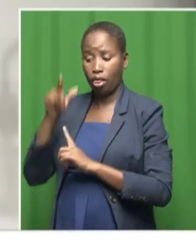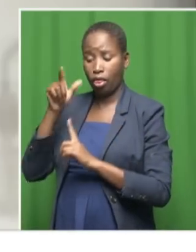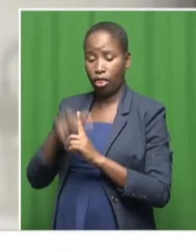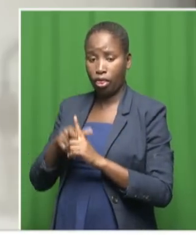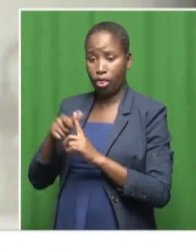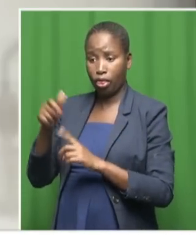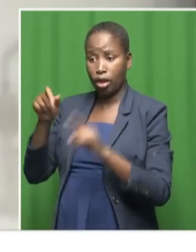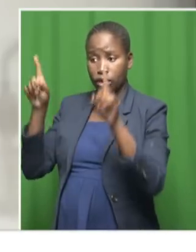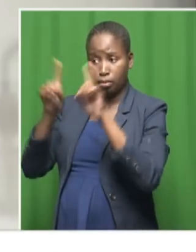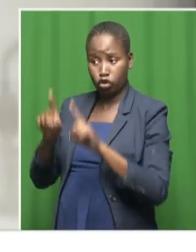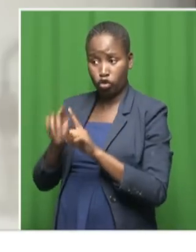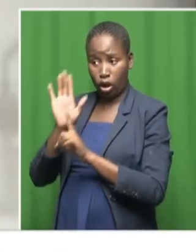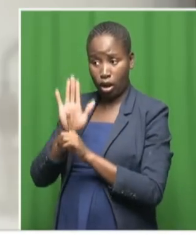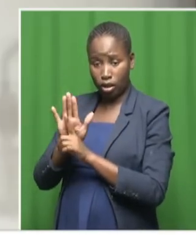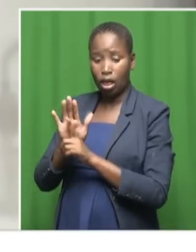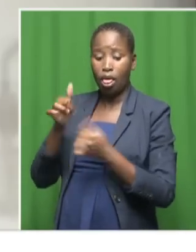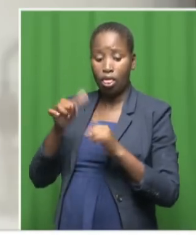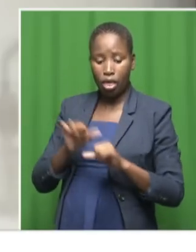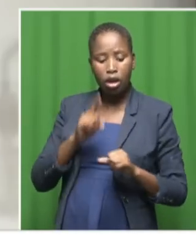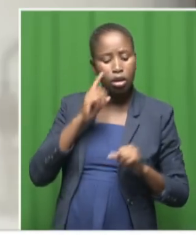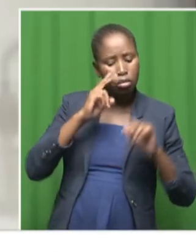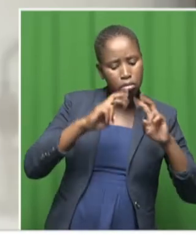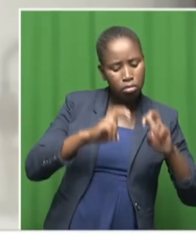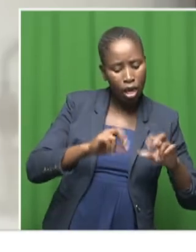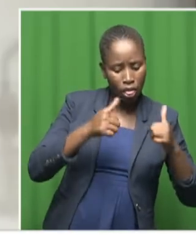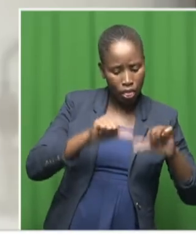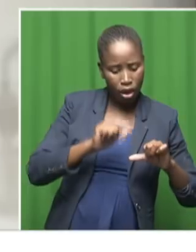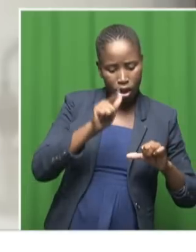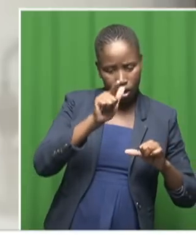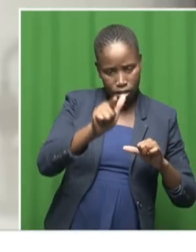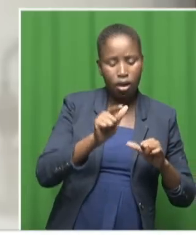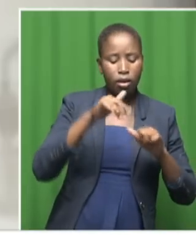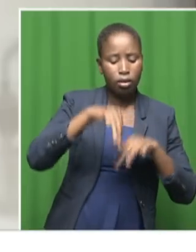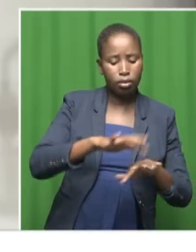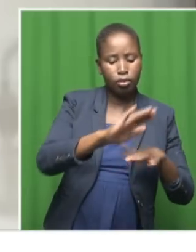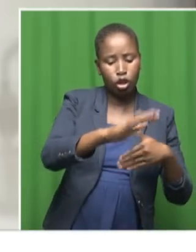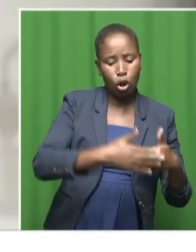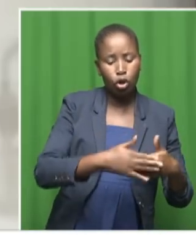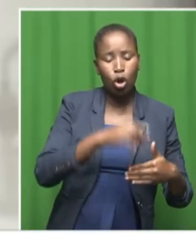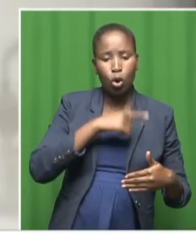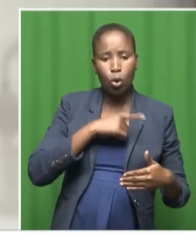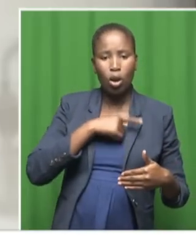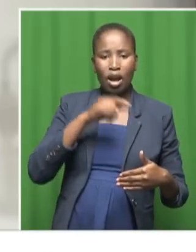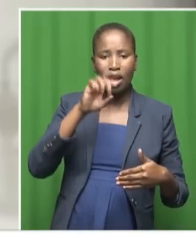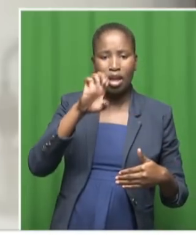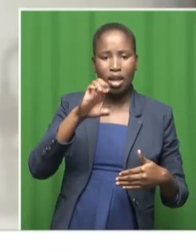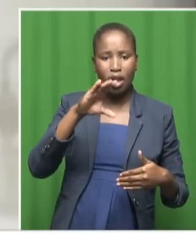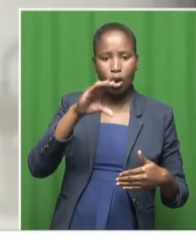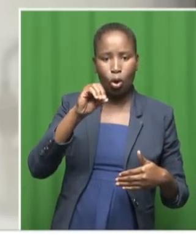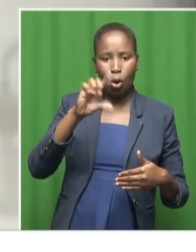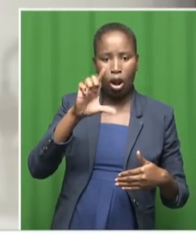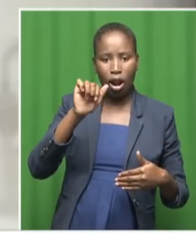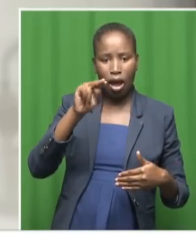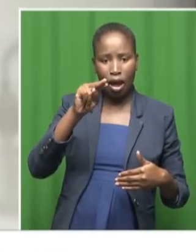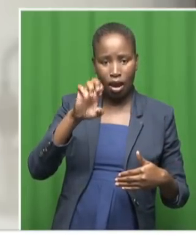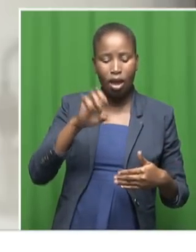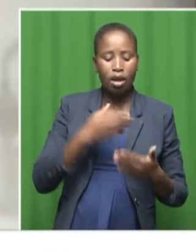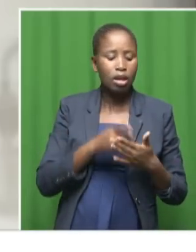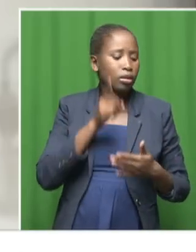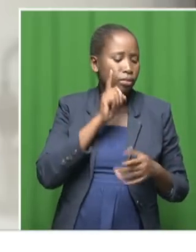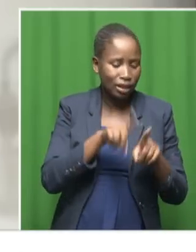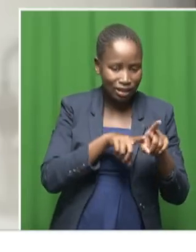where the beach will then be closed and a rigorous testing regime for E. coli will be conducted. We will test almost every